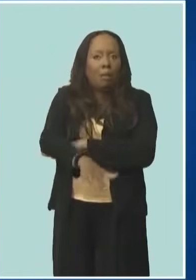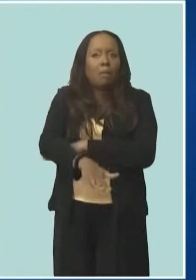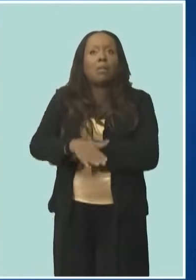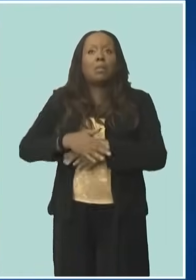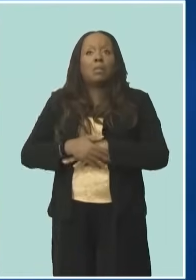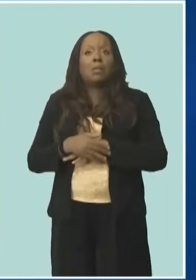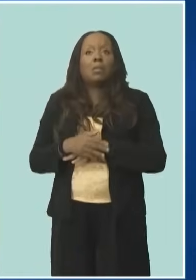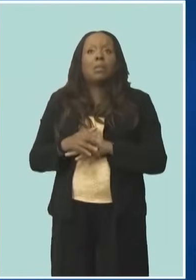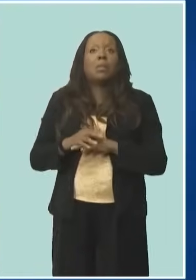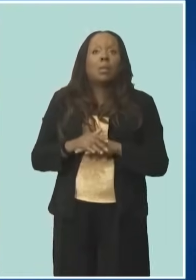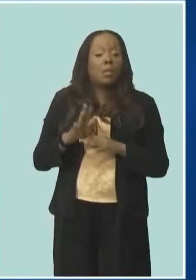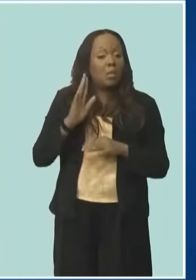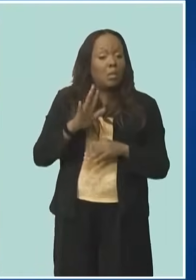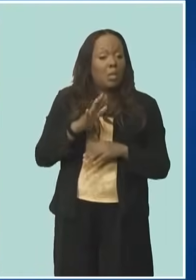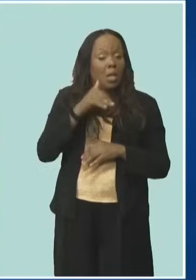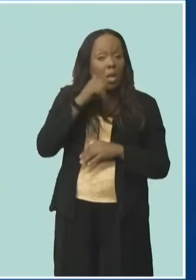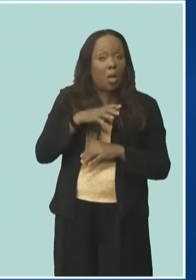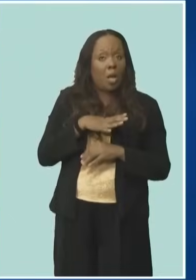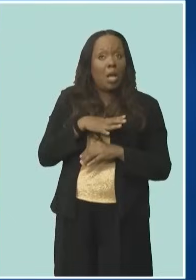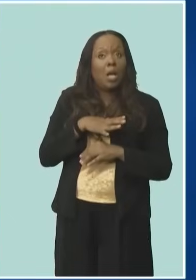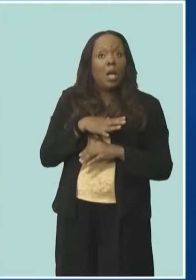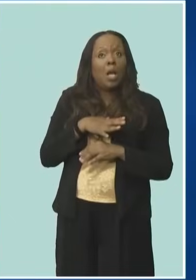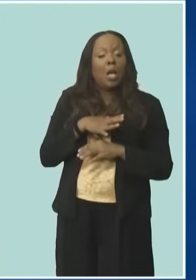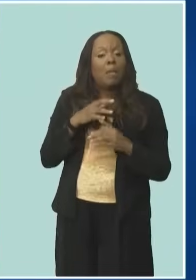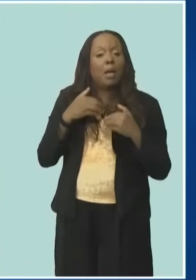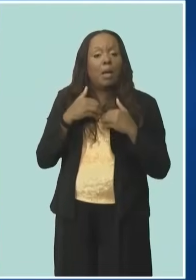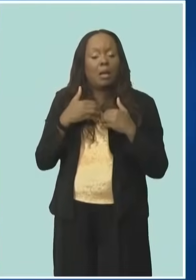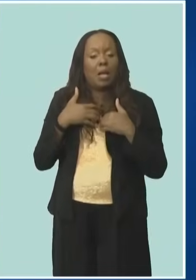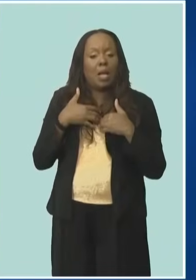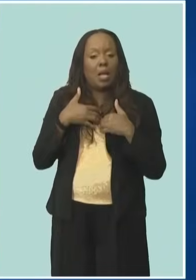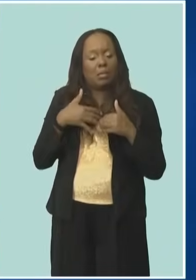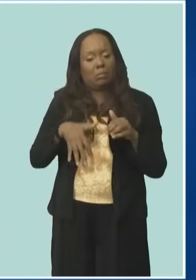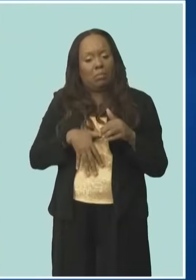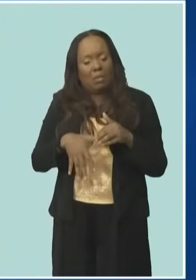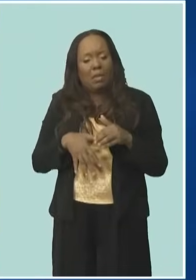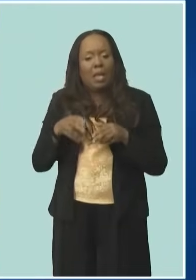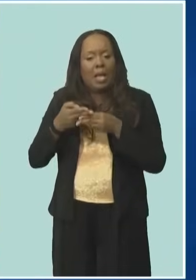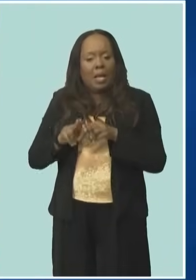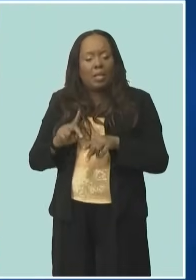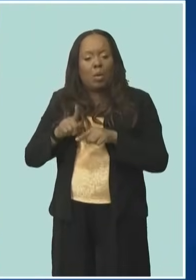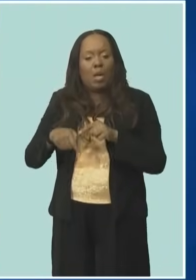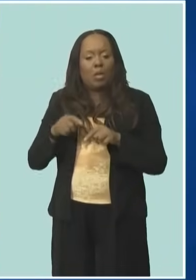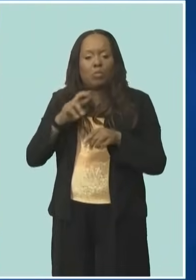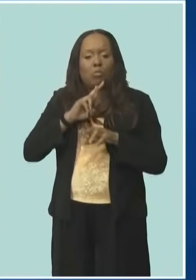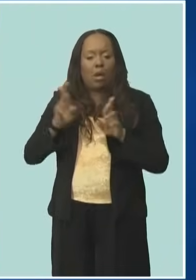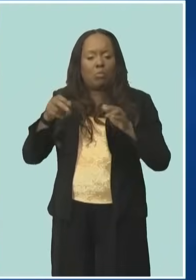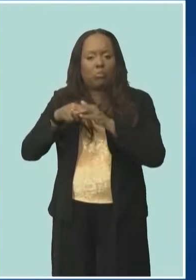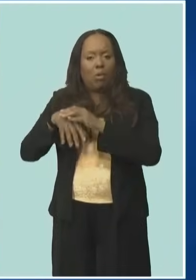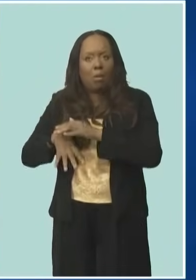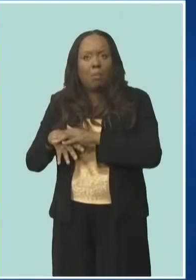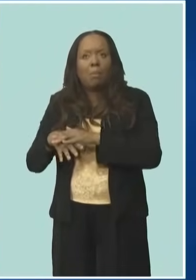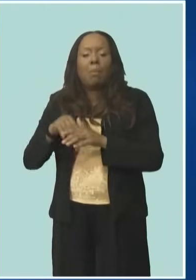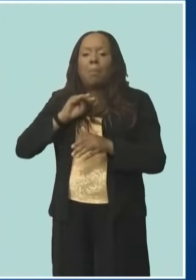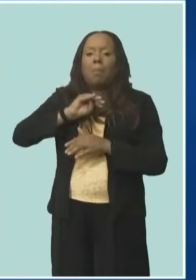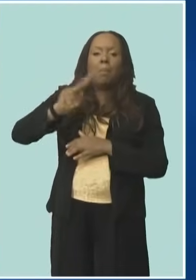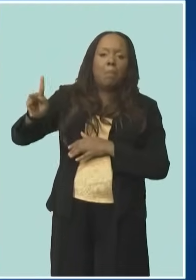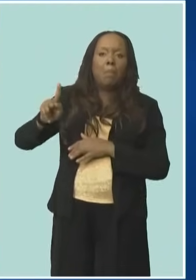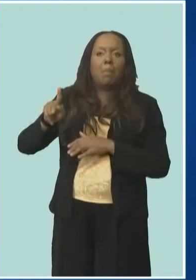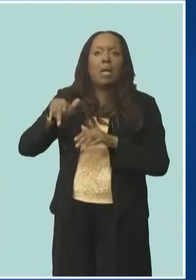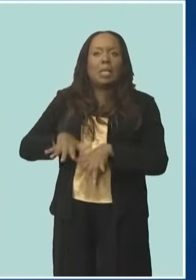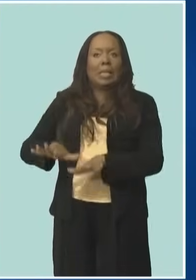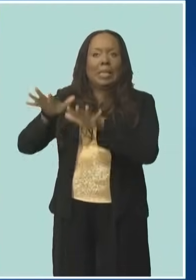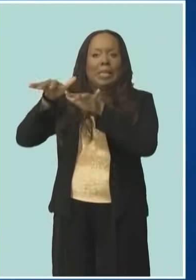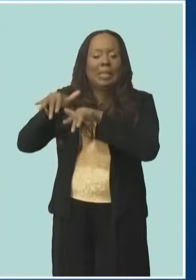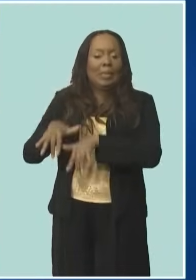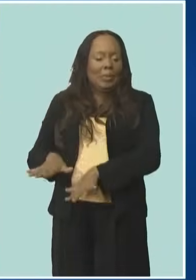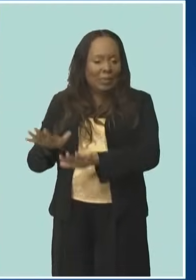the females carry their fertilized eggs for about a month, and when she is ready to lay her eggs, she returns to the ocean.